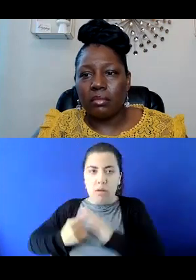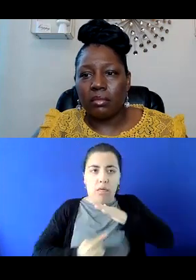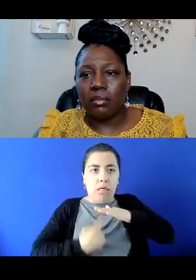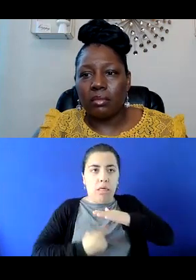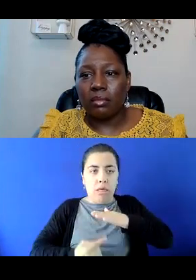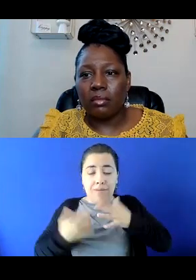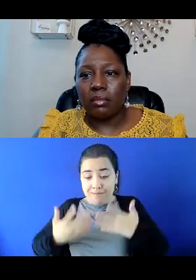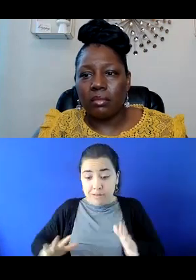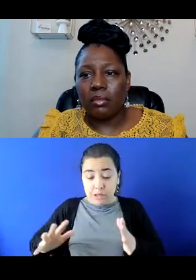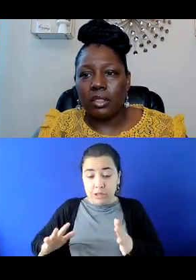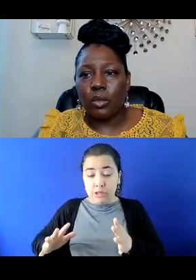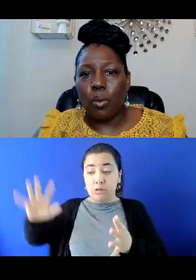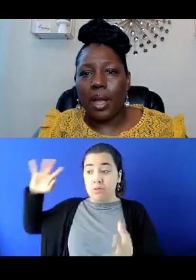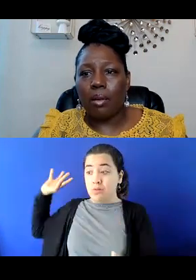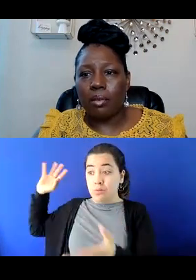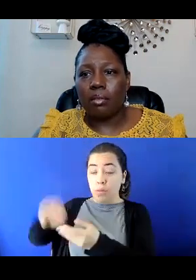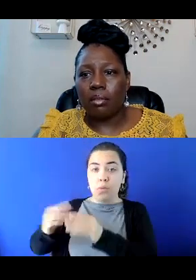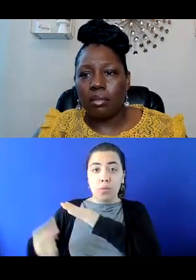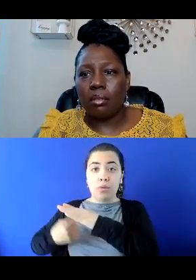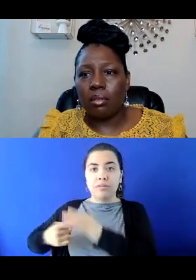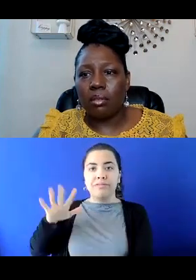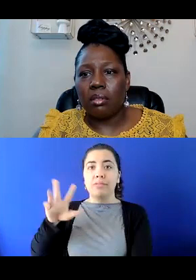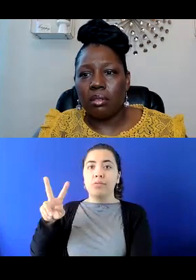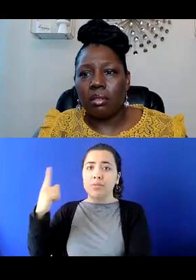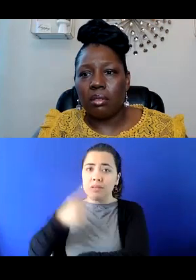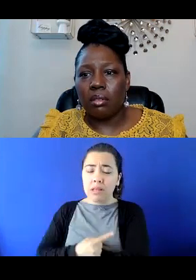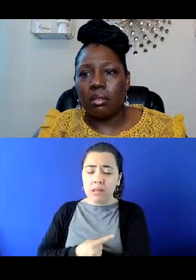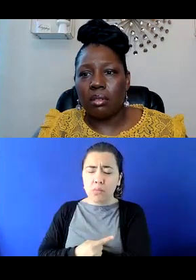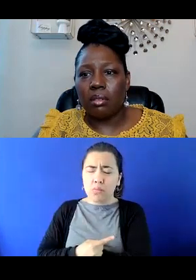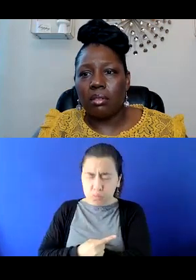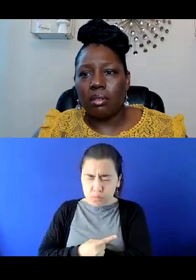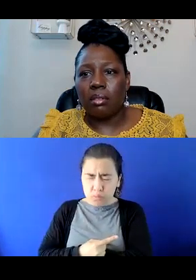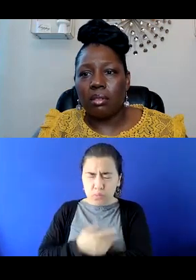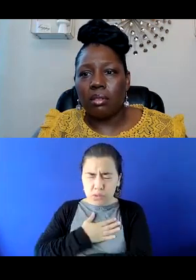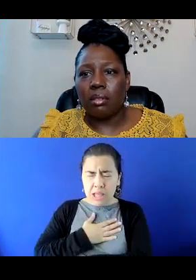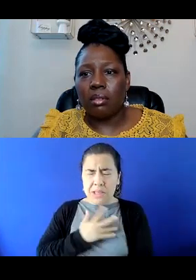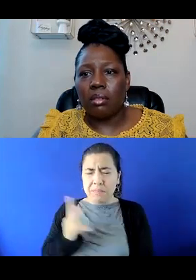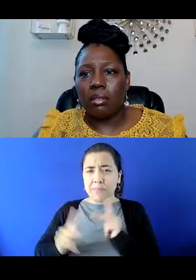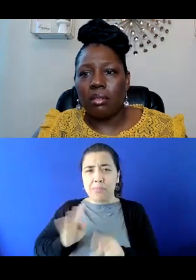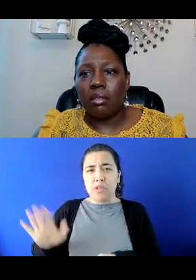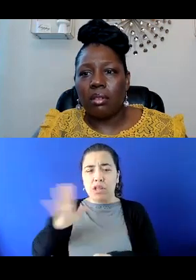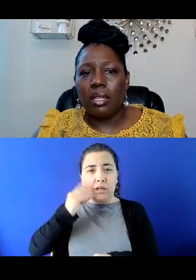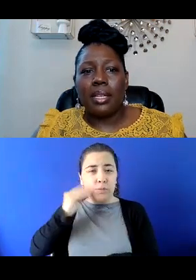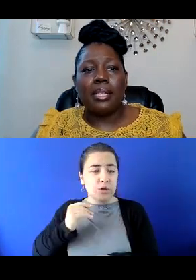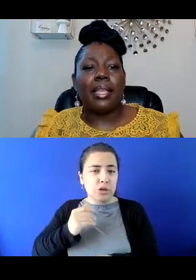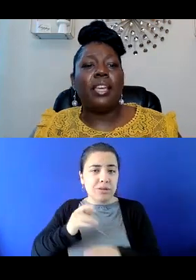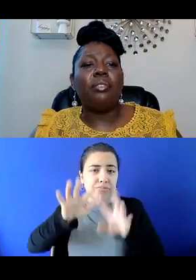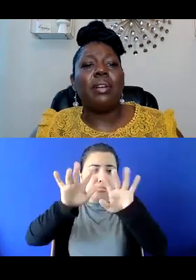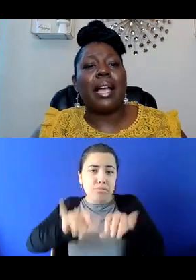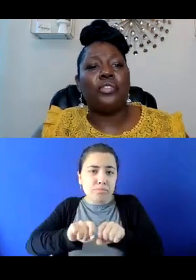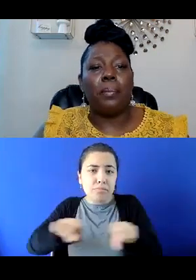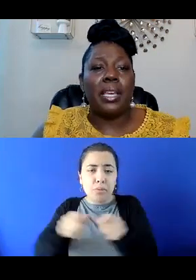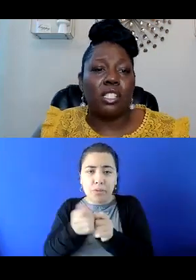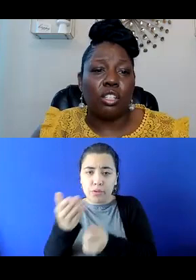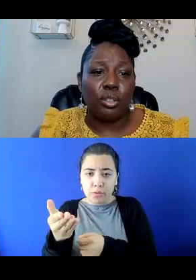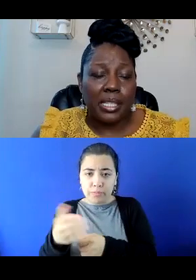for 52 days. So Wow. people just sharing some of their personal experiences with you. Thank you